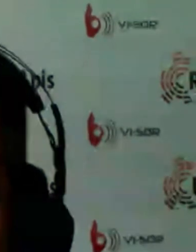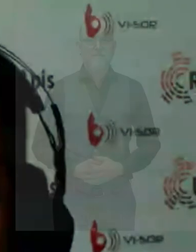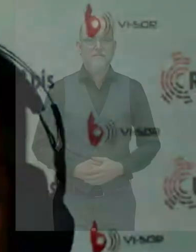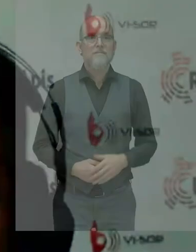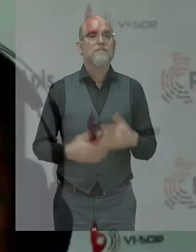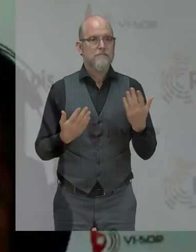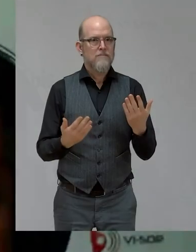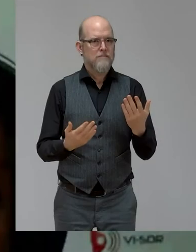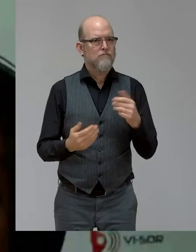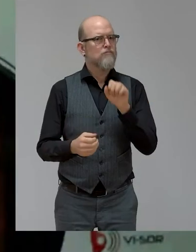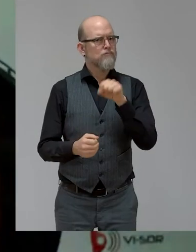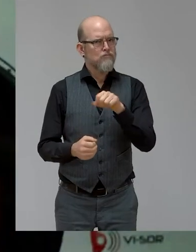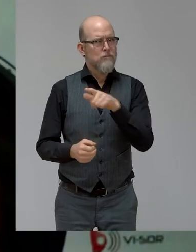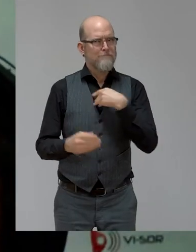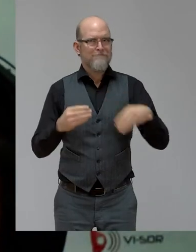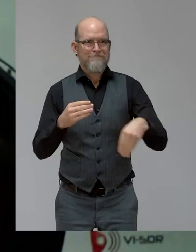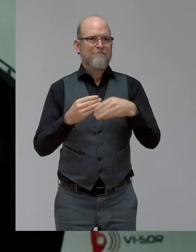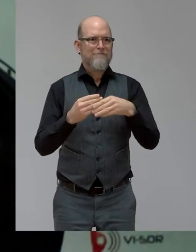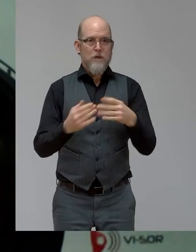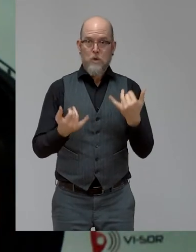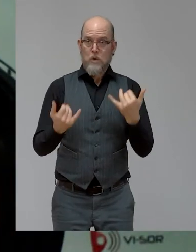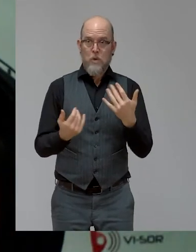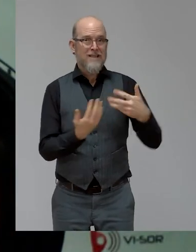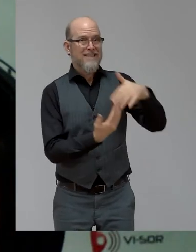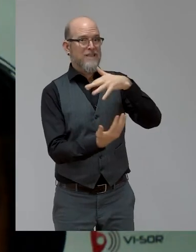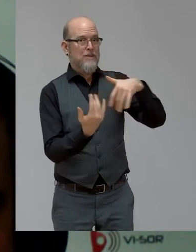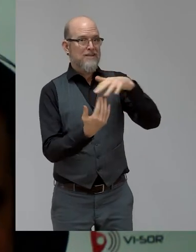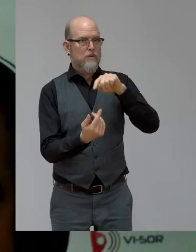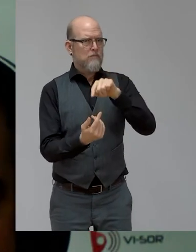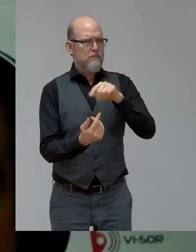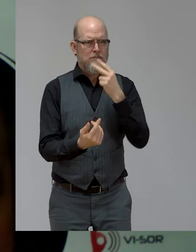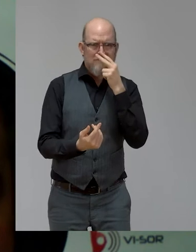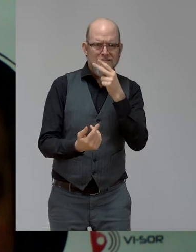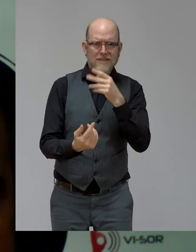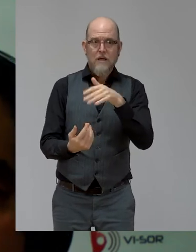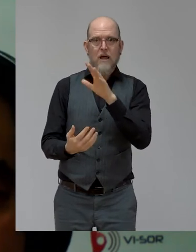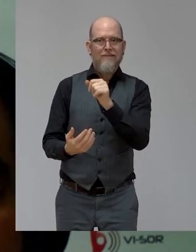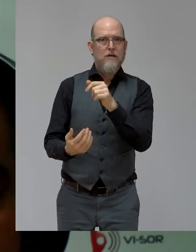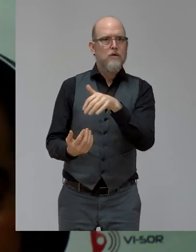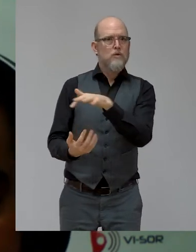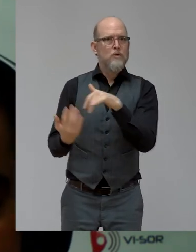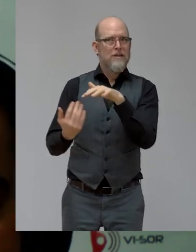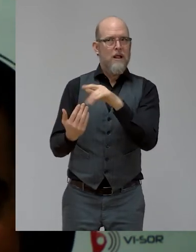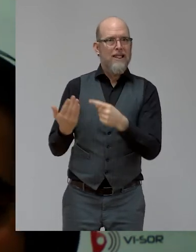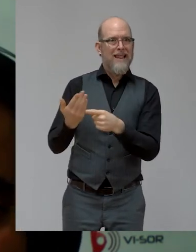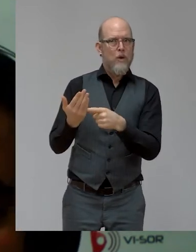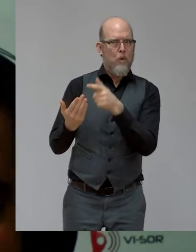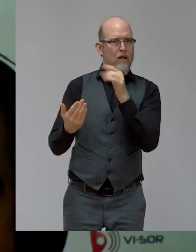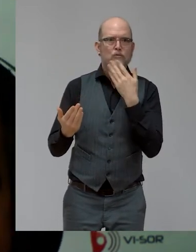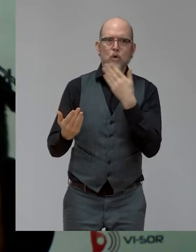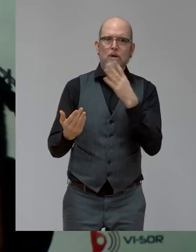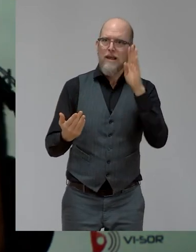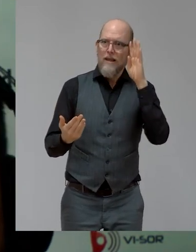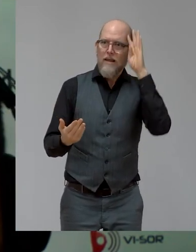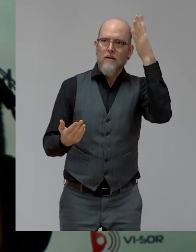Furthermore, for the time being, social technological innovation is a great tool for sharing information, despite